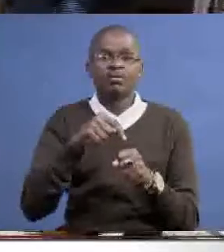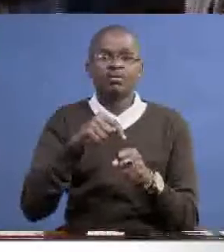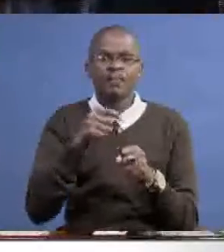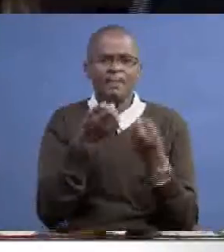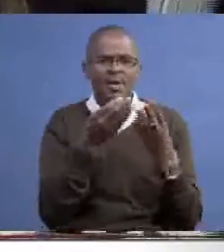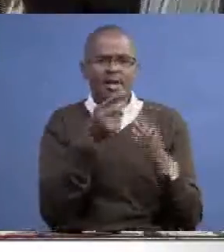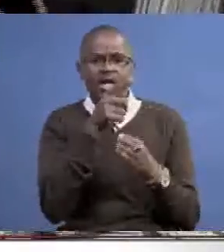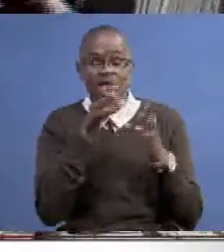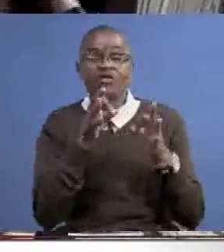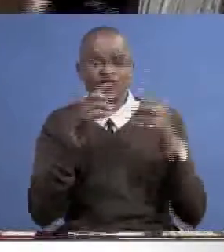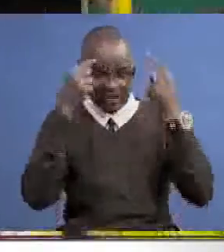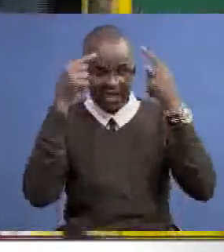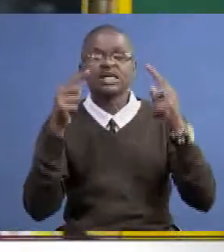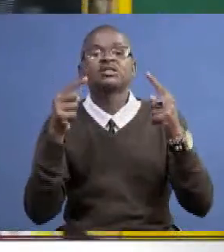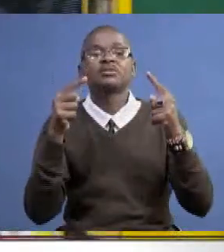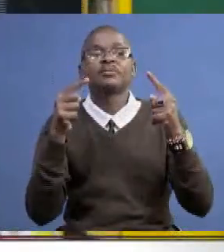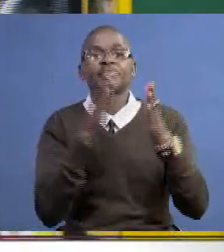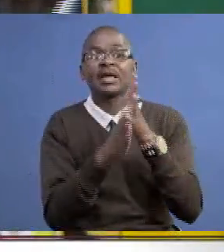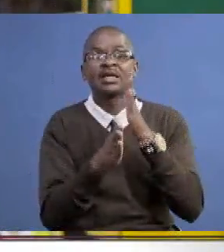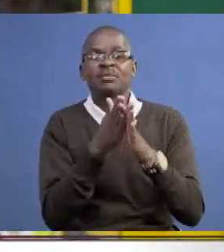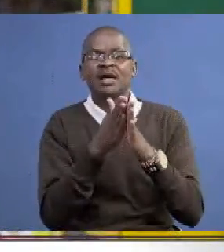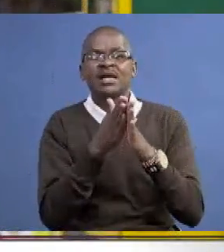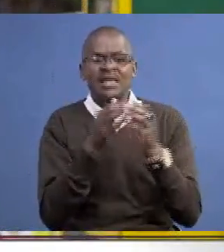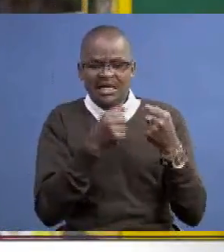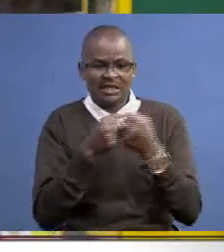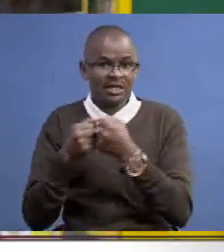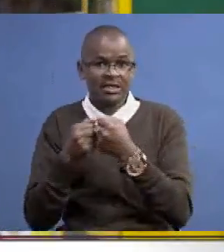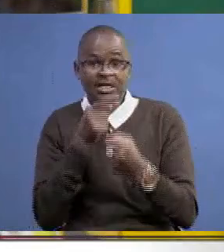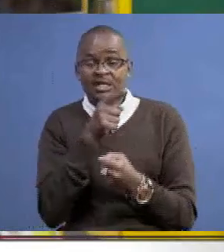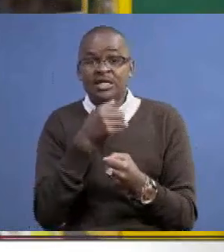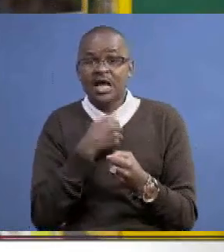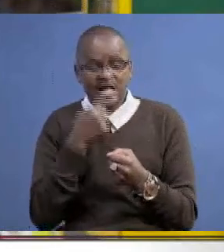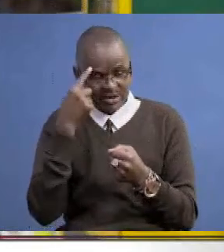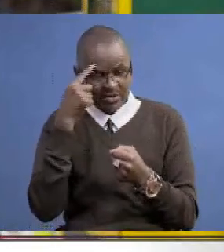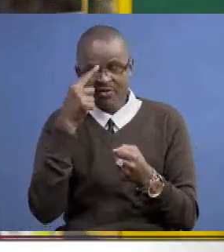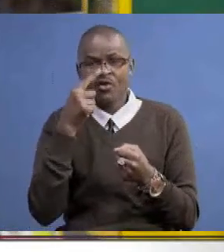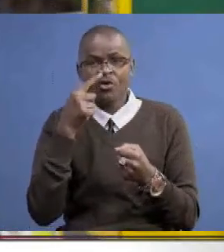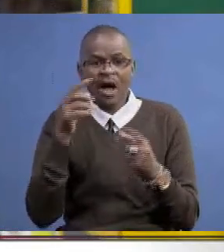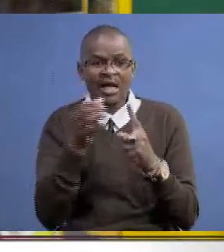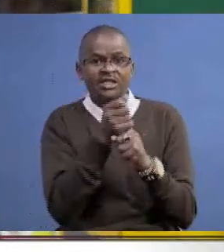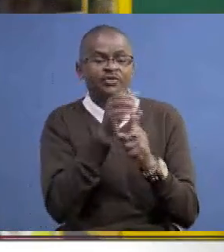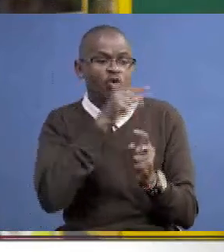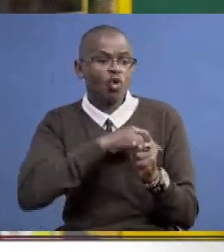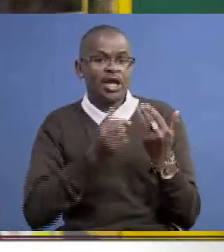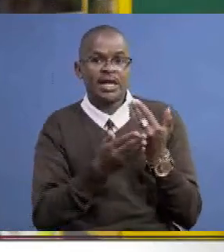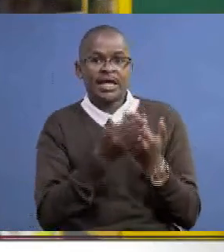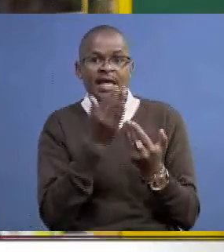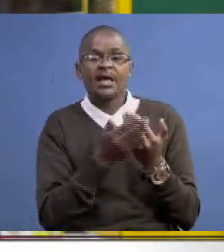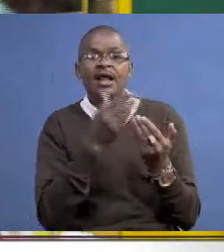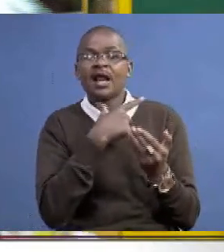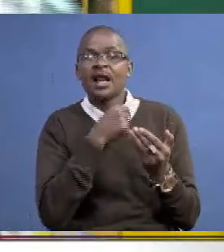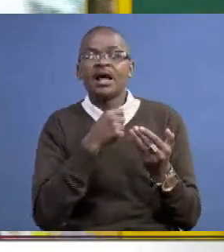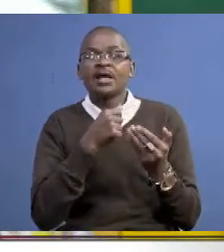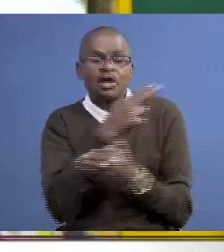especially if it is successful. Despite the challenges witnessed, telemedicine has the potential of achieving quality care, with hospitals